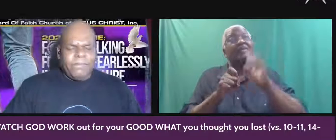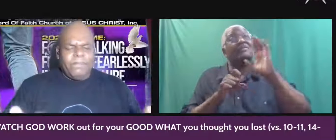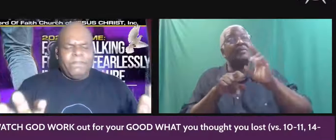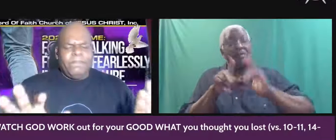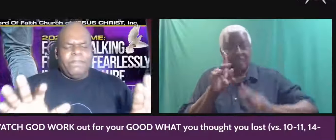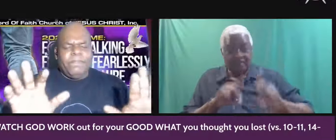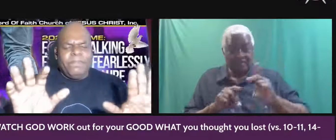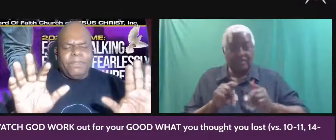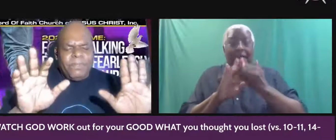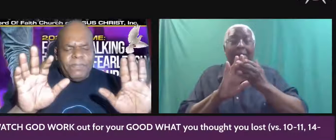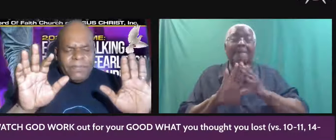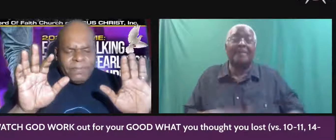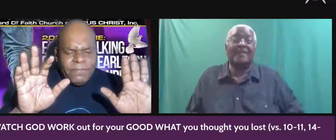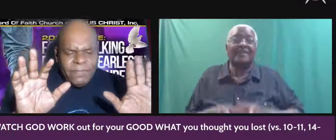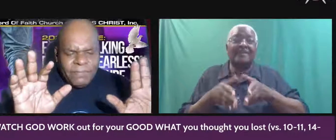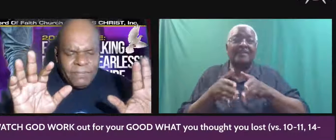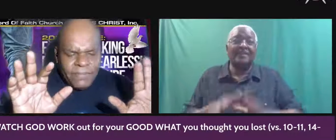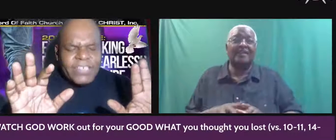leave.